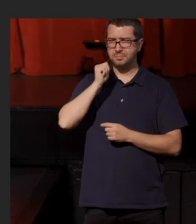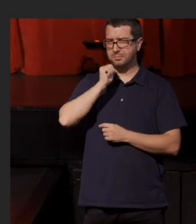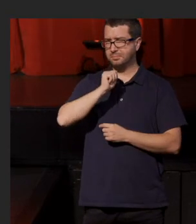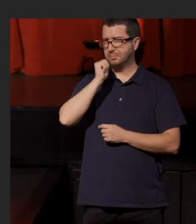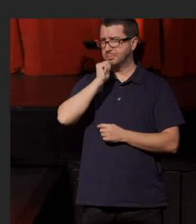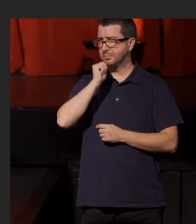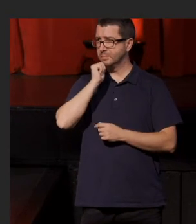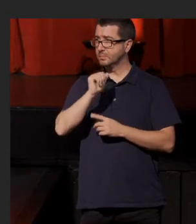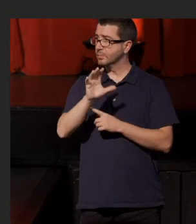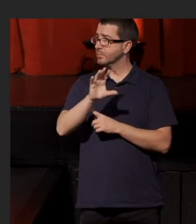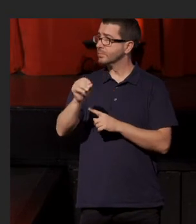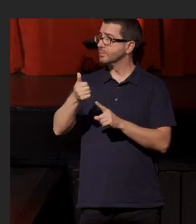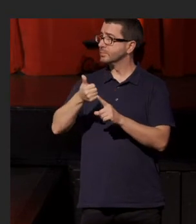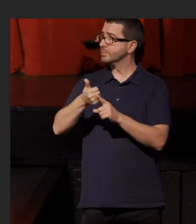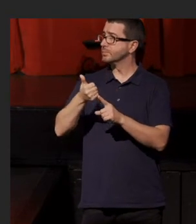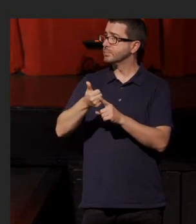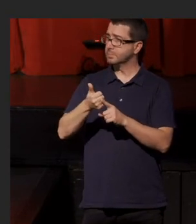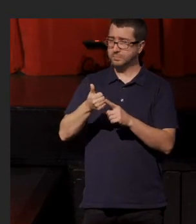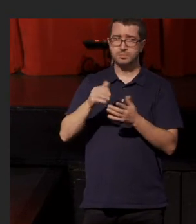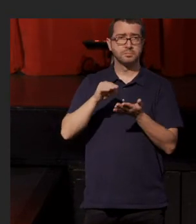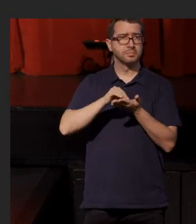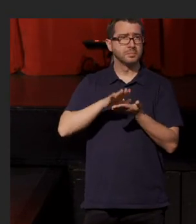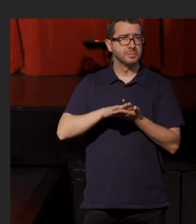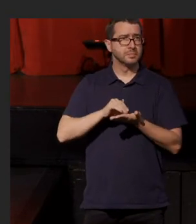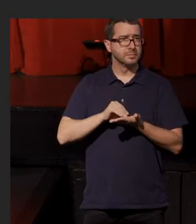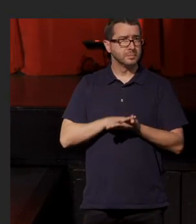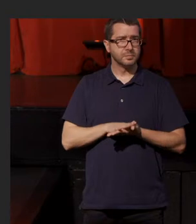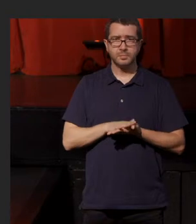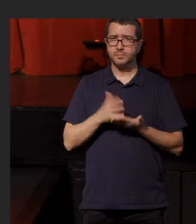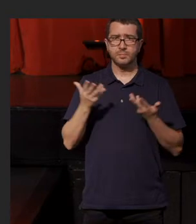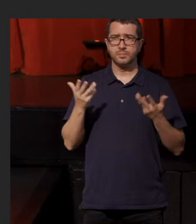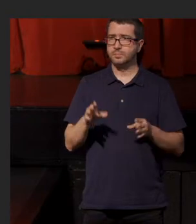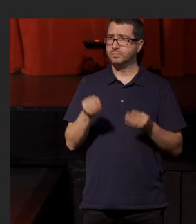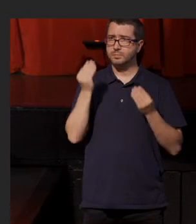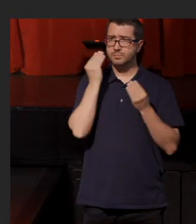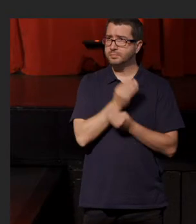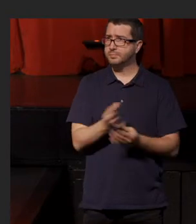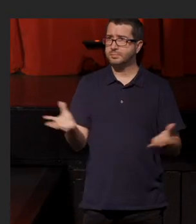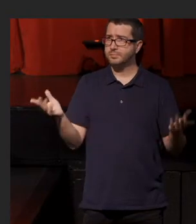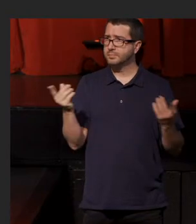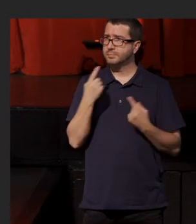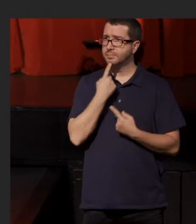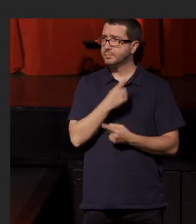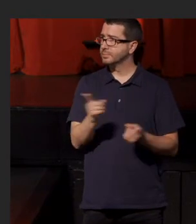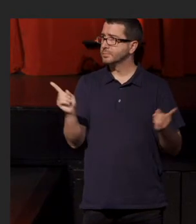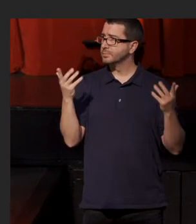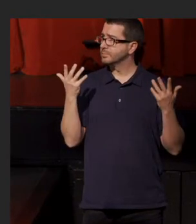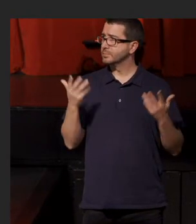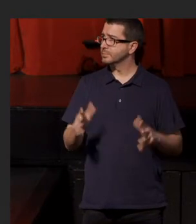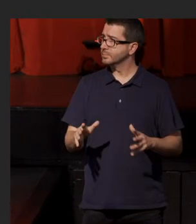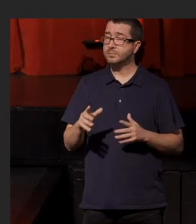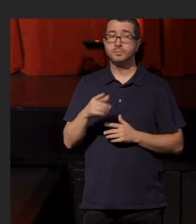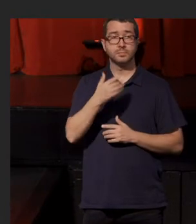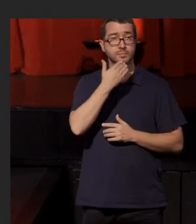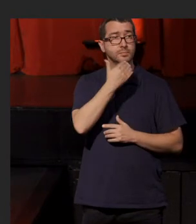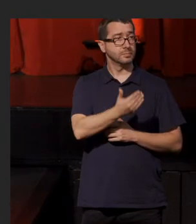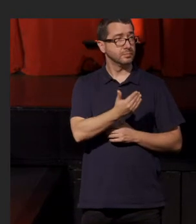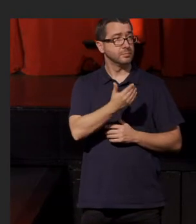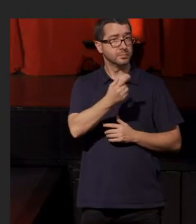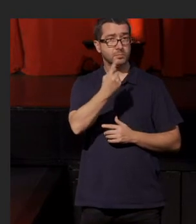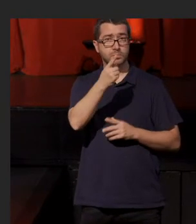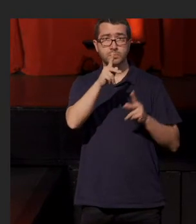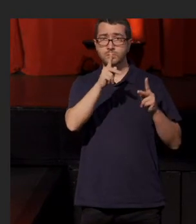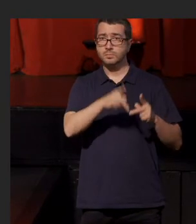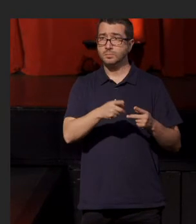themselves have documented it. They just don't want to tell you about it. And thanks to a whistleblower, we know they have